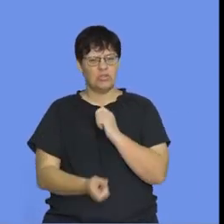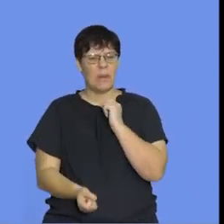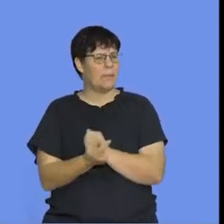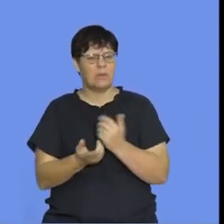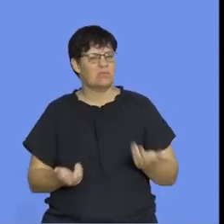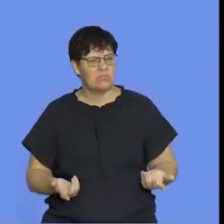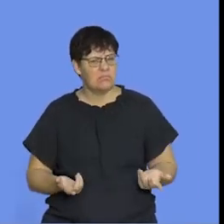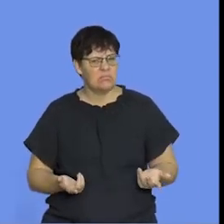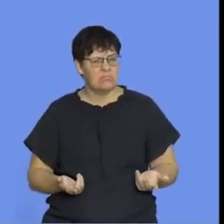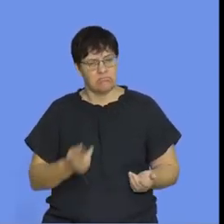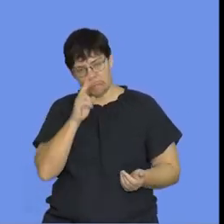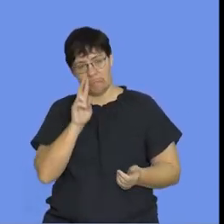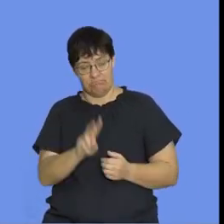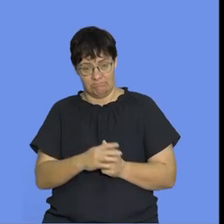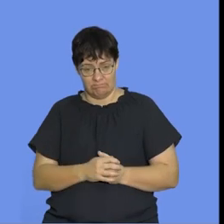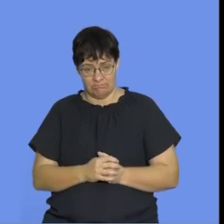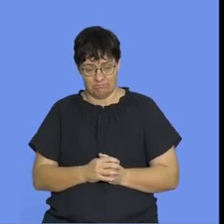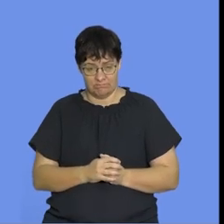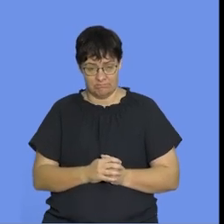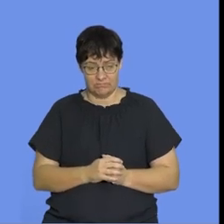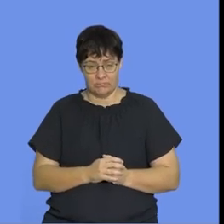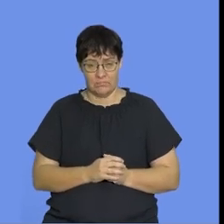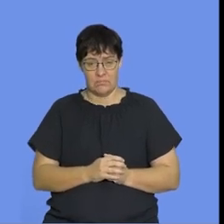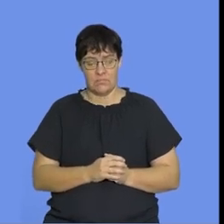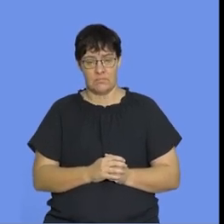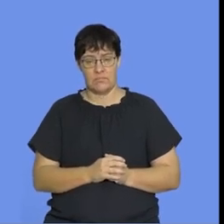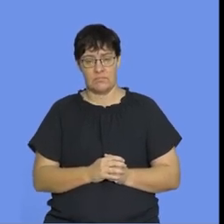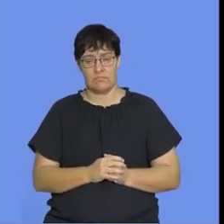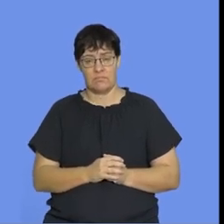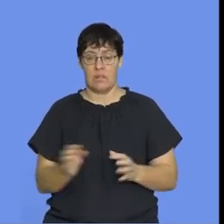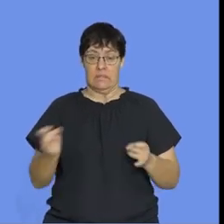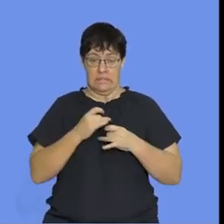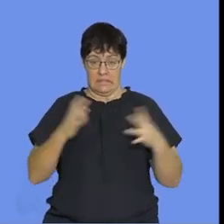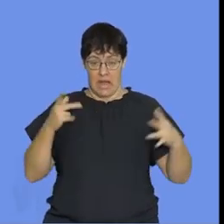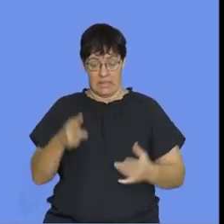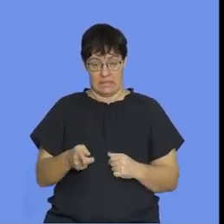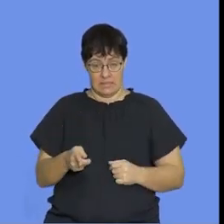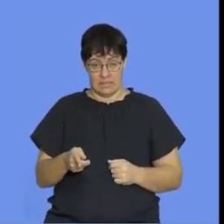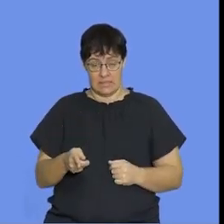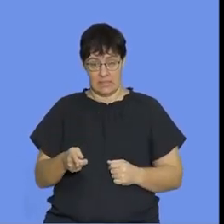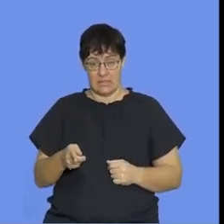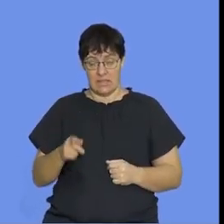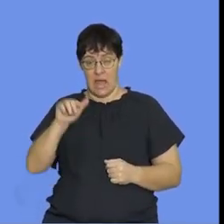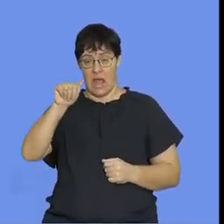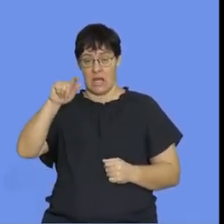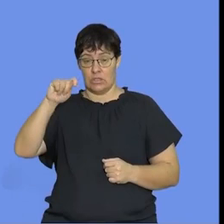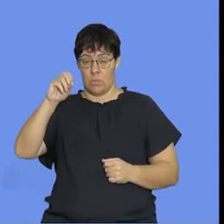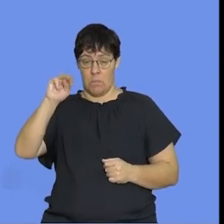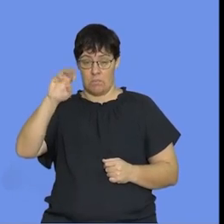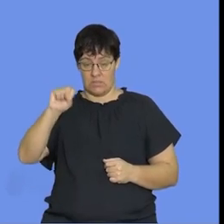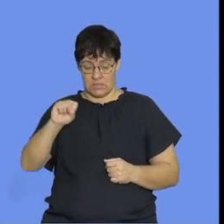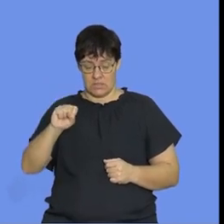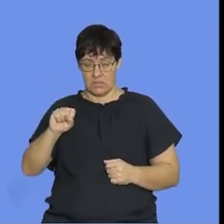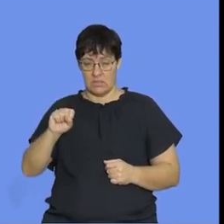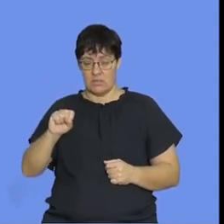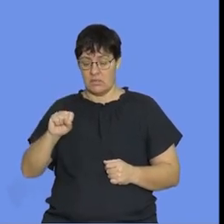we want to look into? Okay, the initial number of atoms, okay, remains the same as the